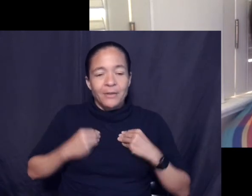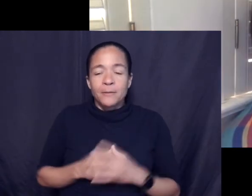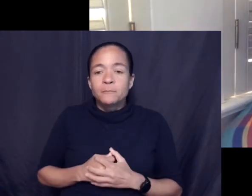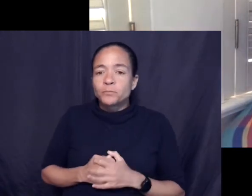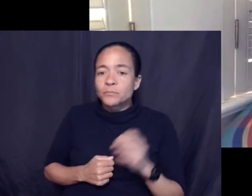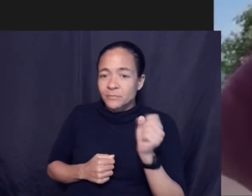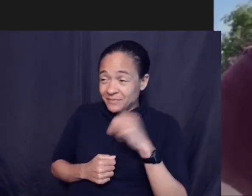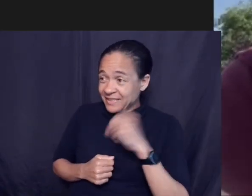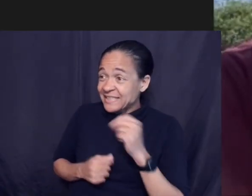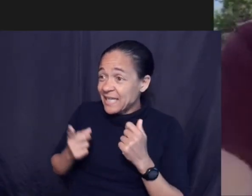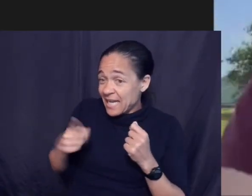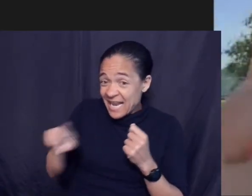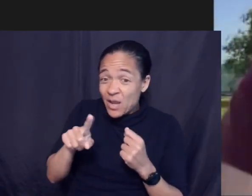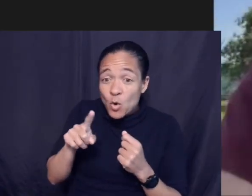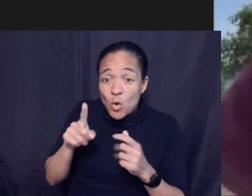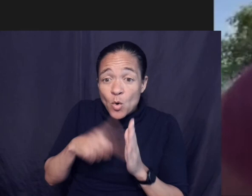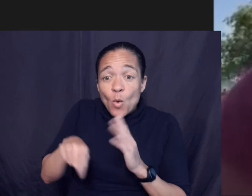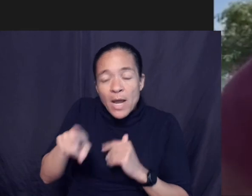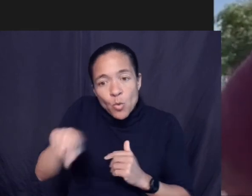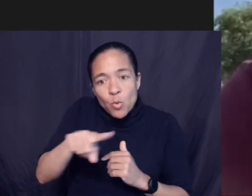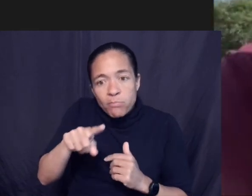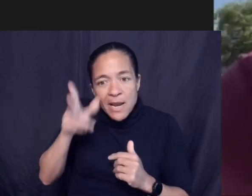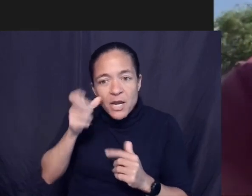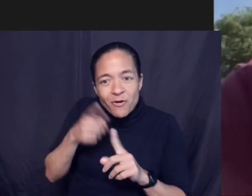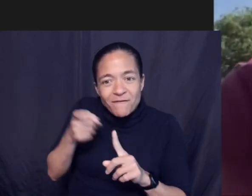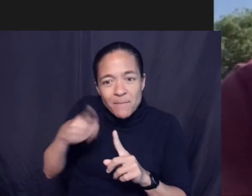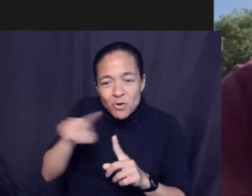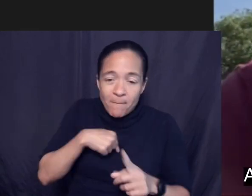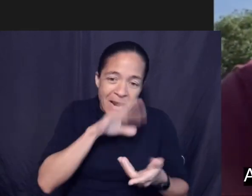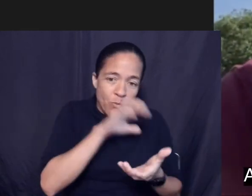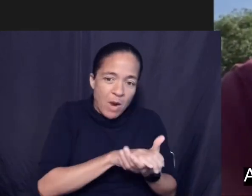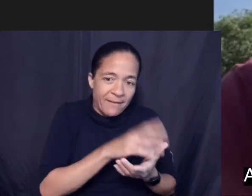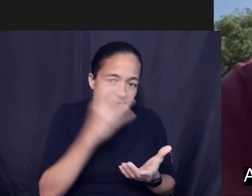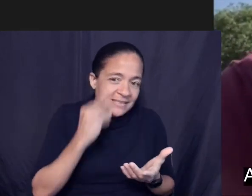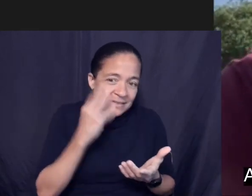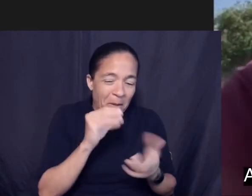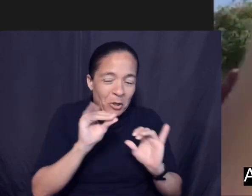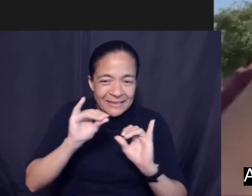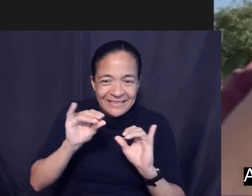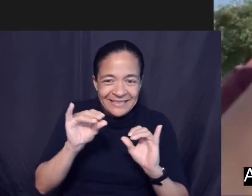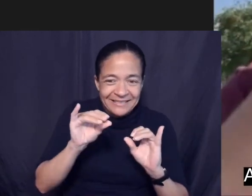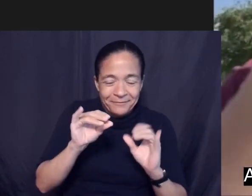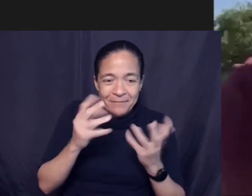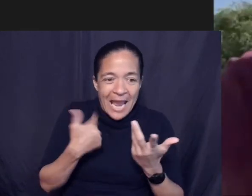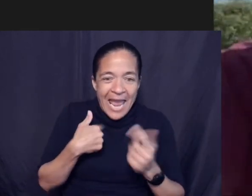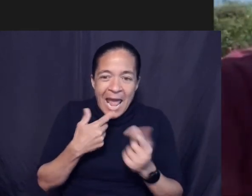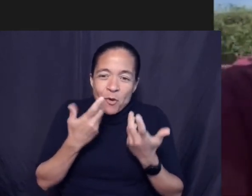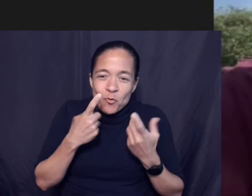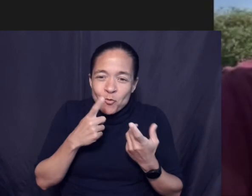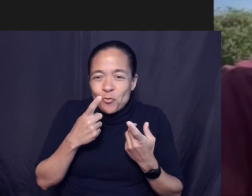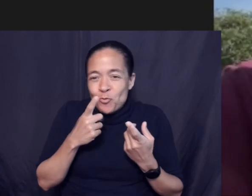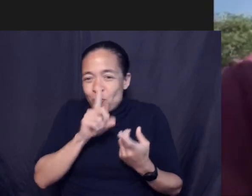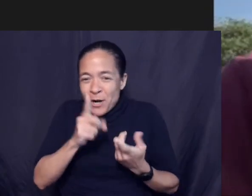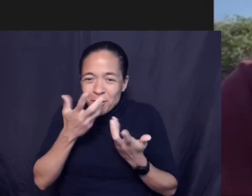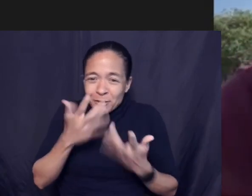Because what I'm hearing from everybody here is definitely like what my wife went through. And I'm not going to speak on her behalf because I